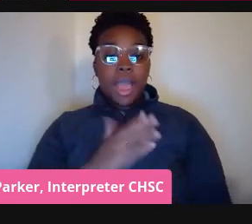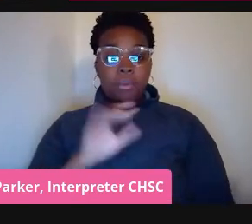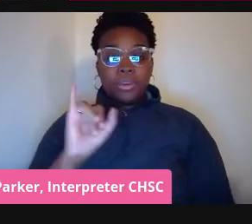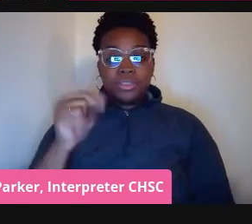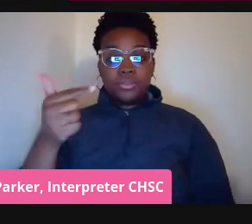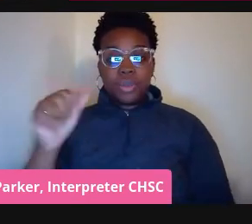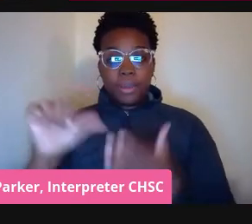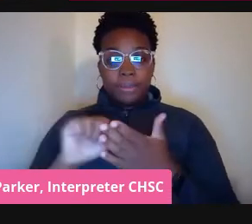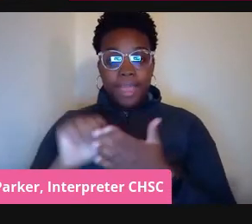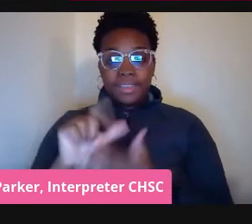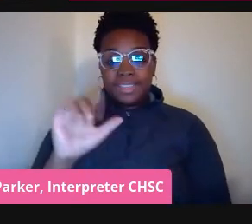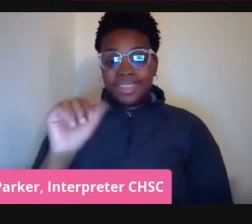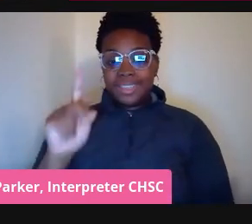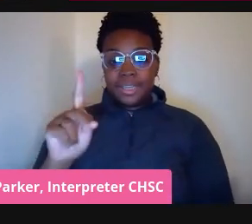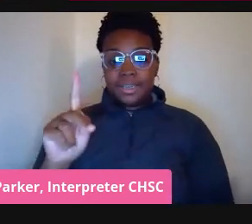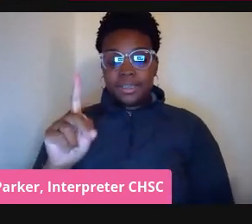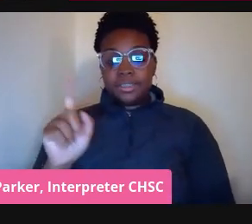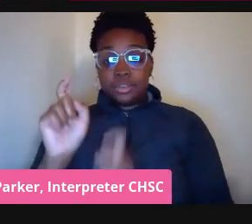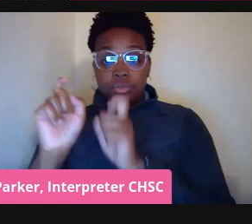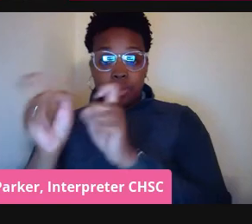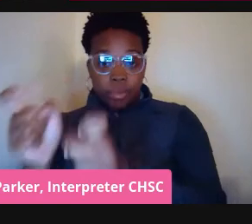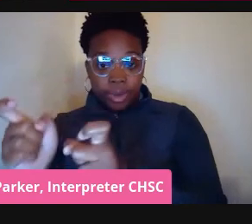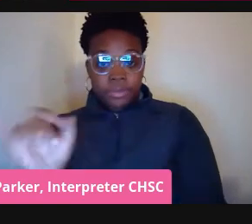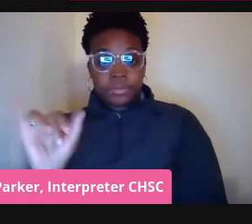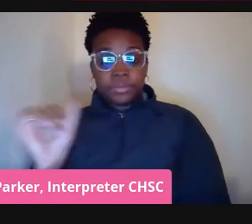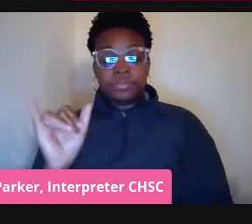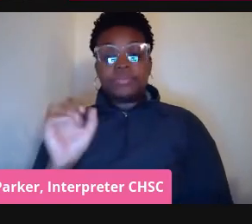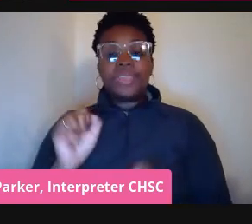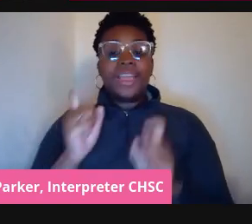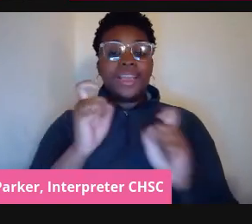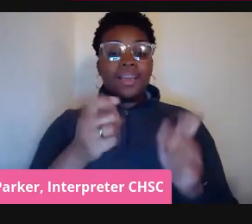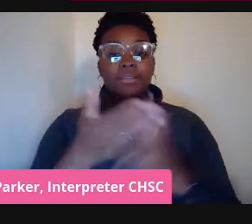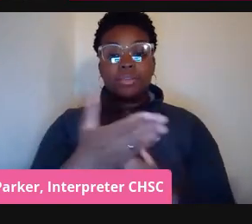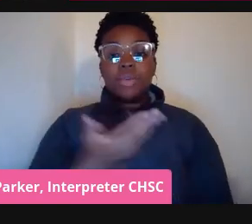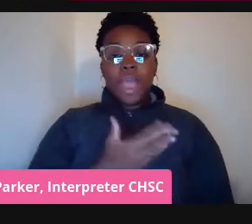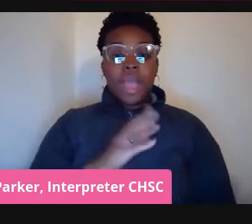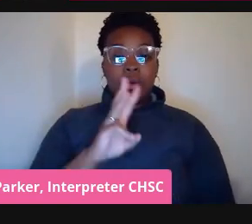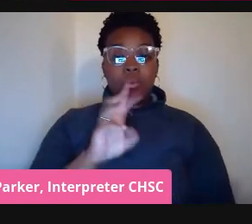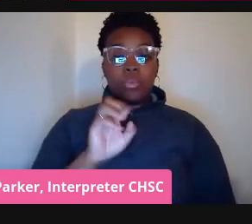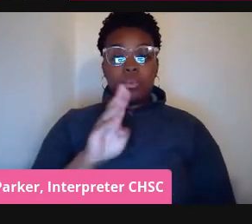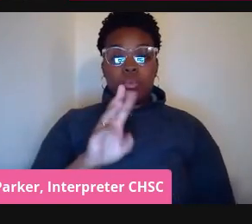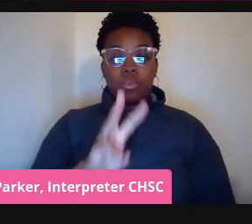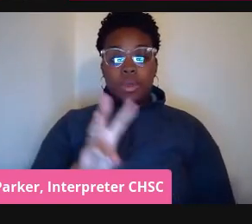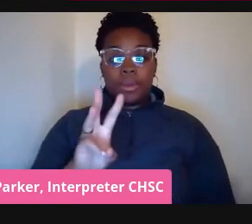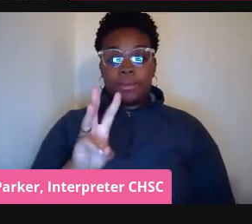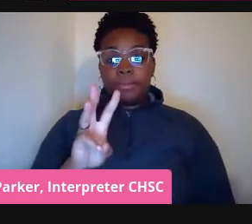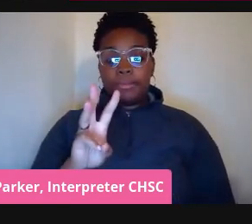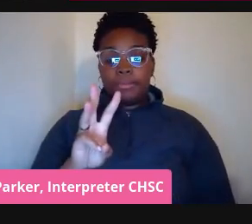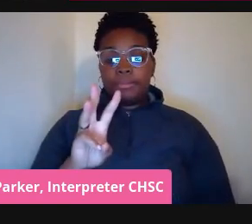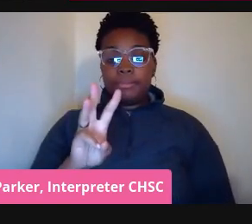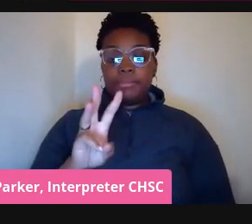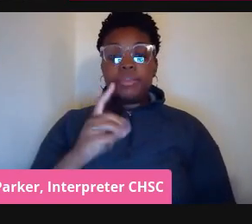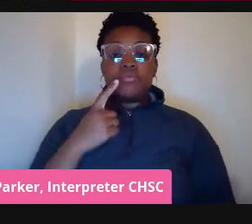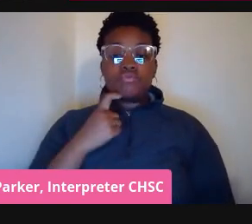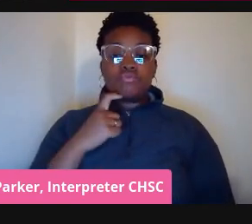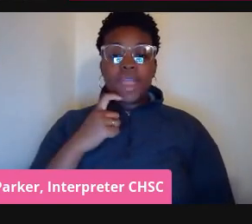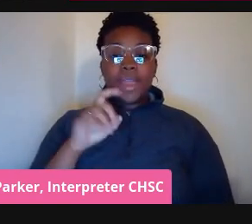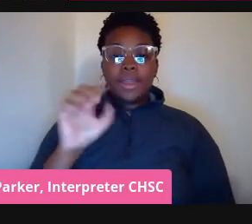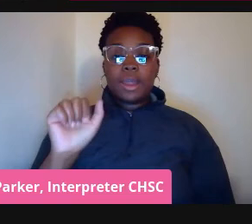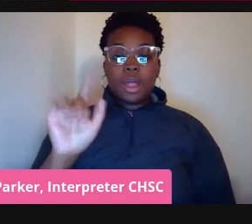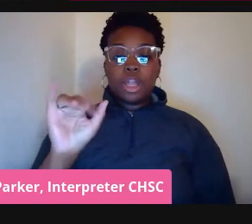There's a link there to do that. You can also give through our website, redalertmovie.com. You can email